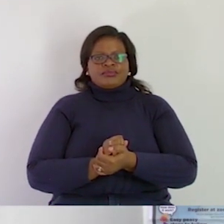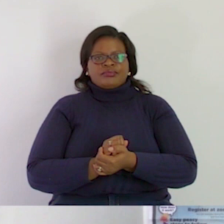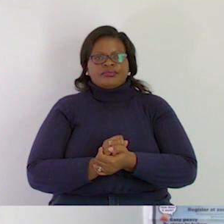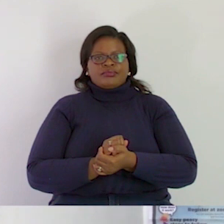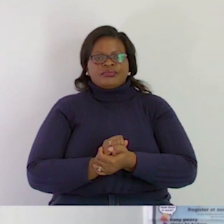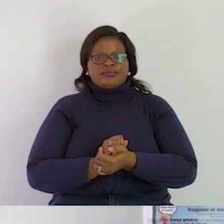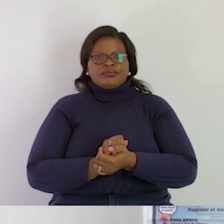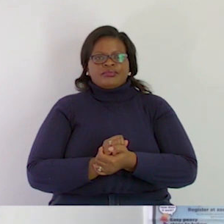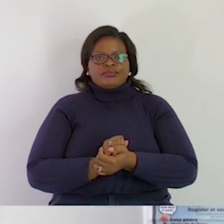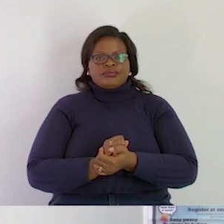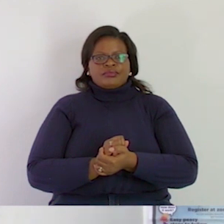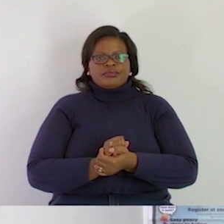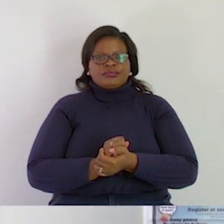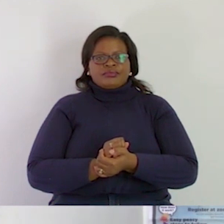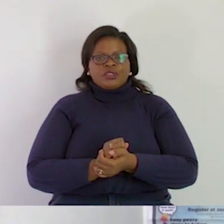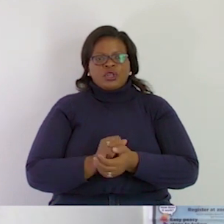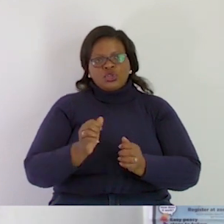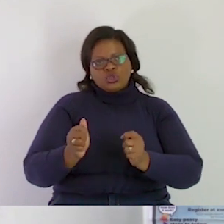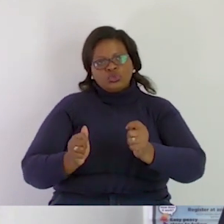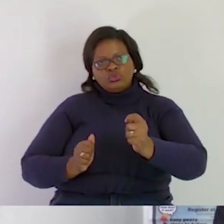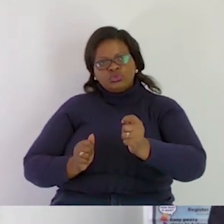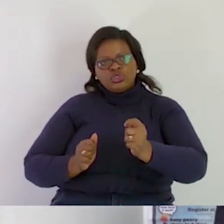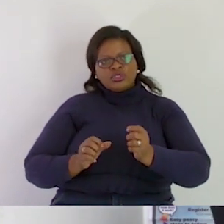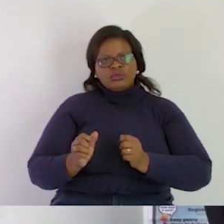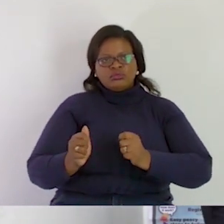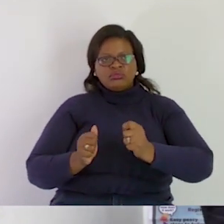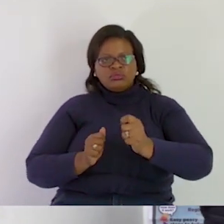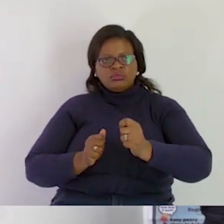I think you just need to switch your chair a bit and face here.